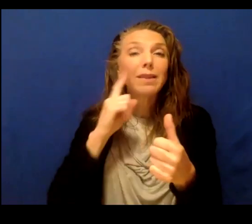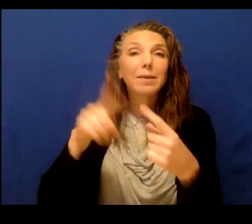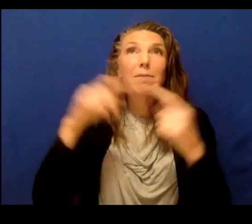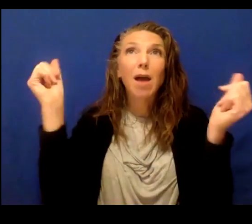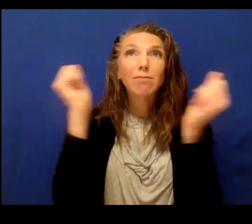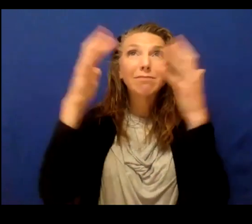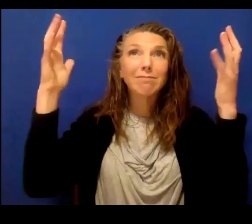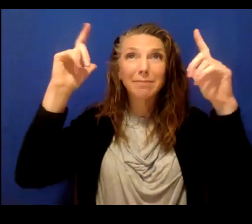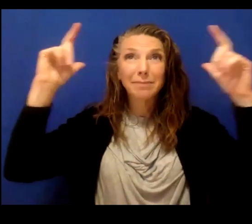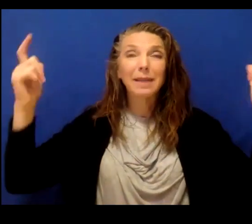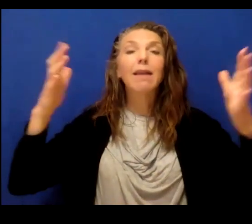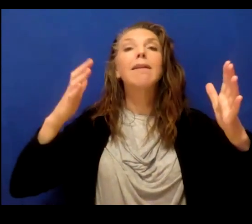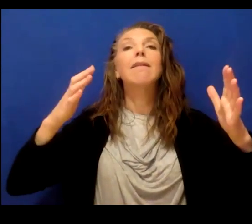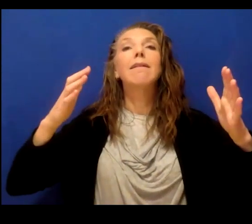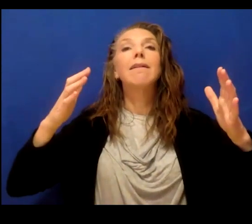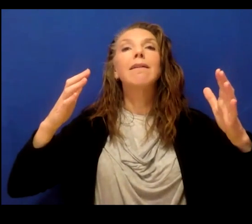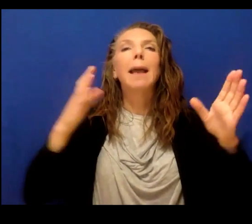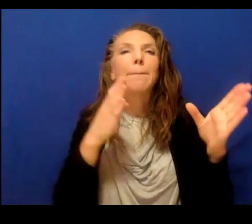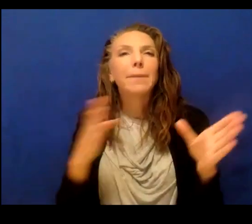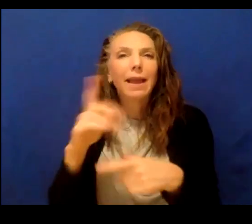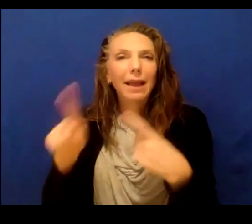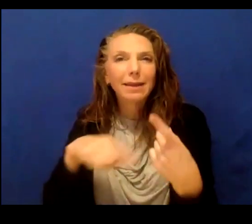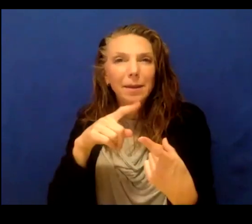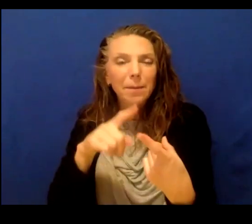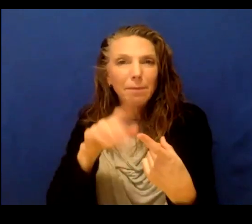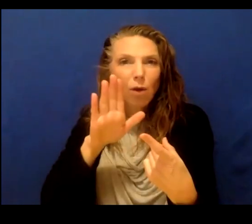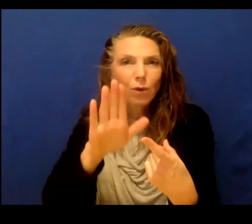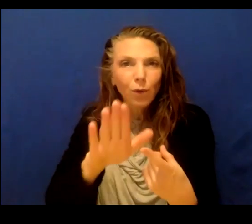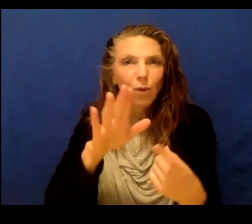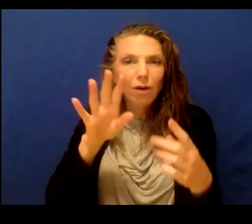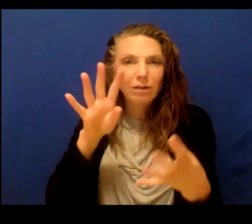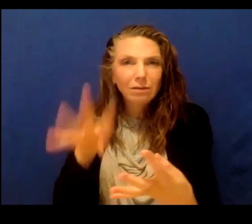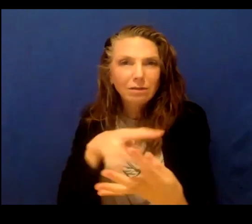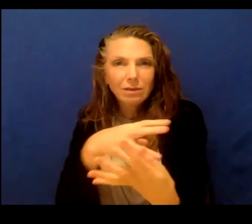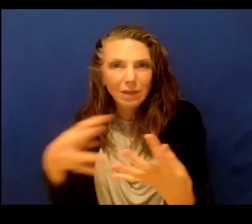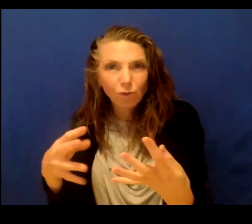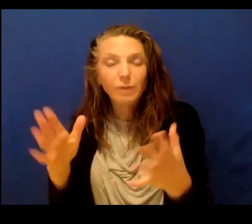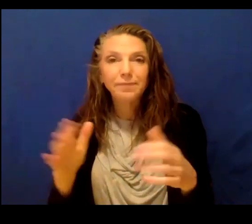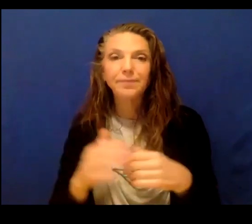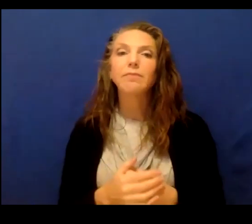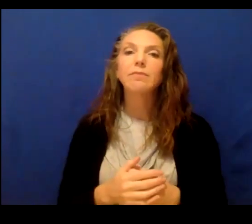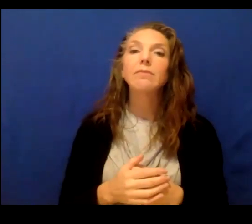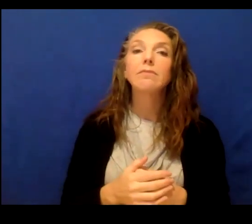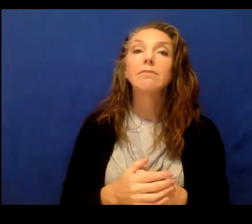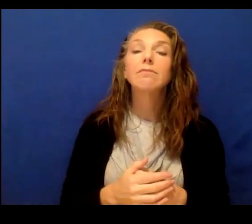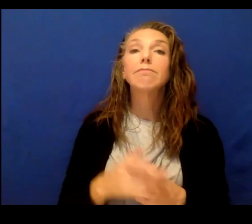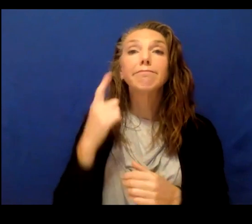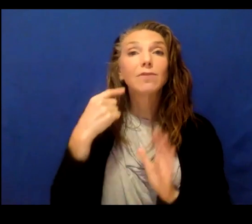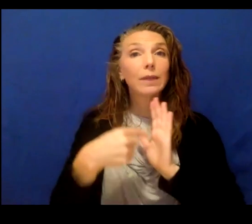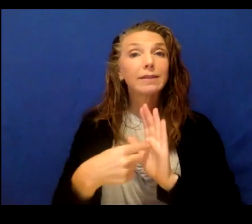picture and plan around the key parts of your balanced daily schedule or your times of the day, right? So you want to